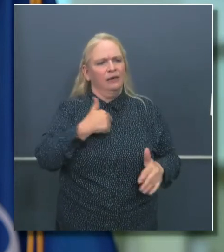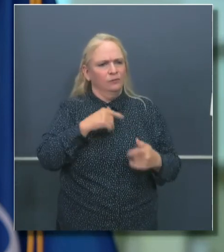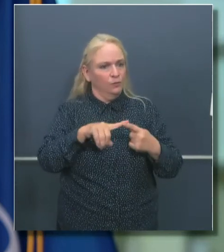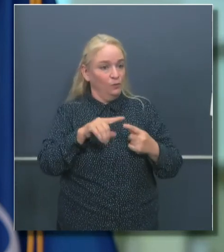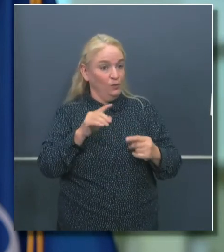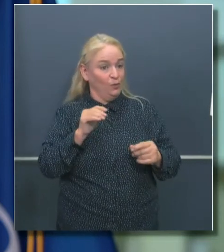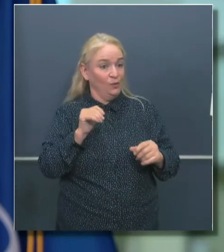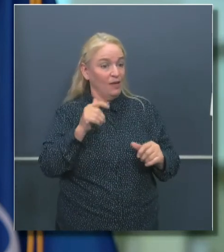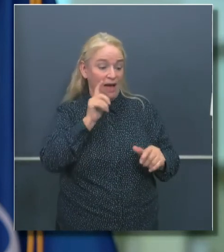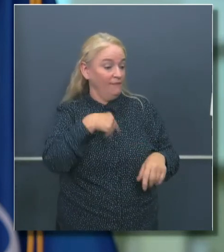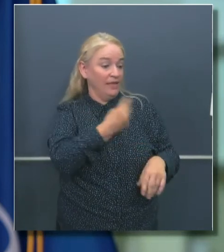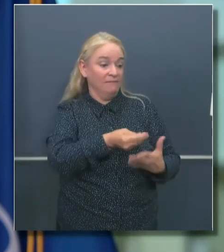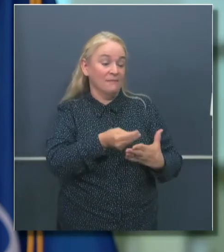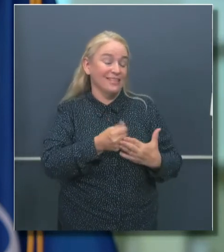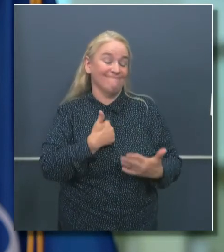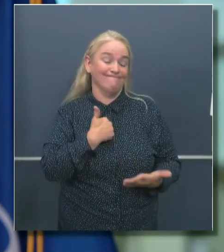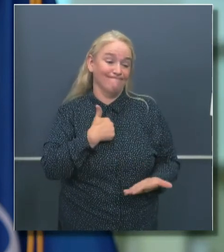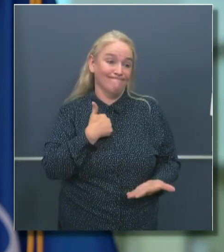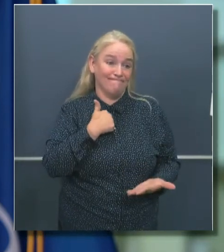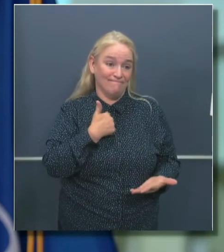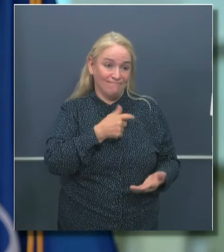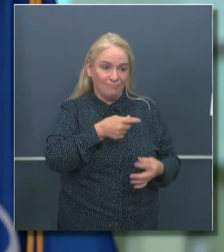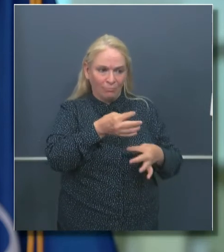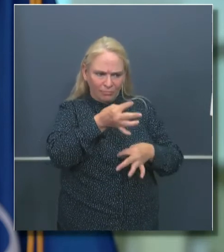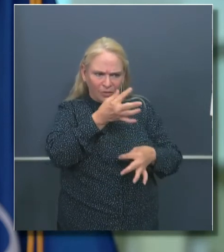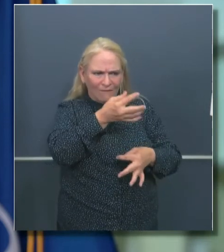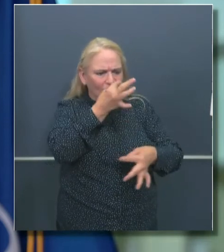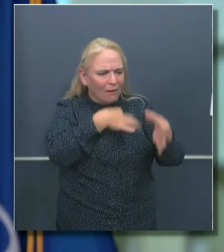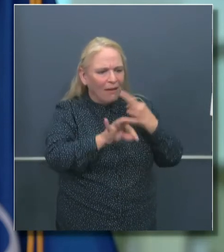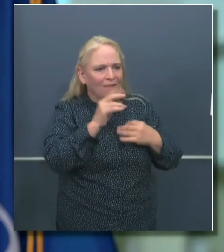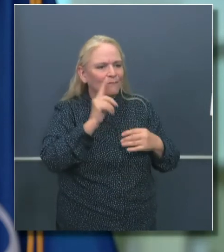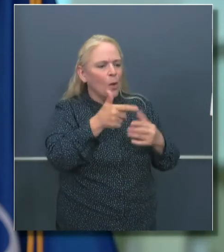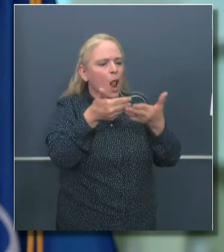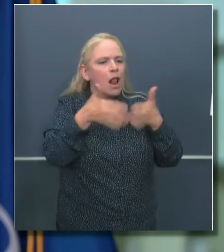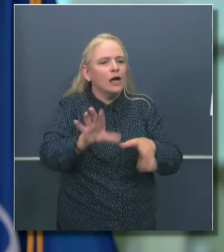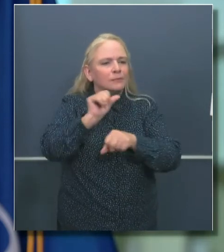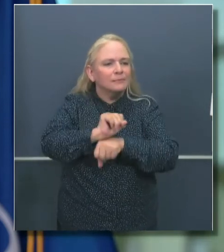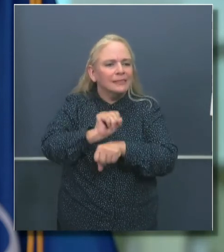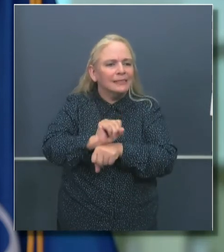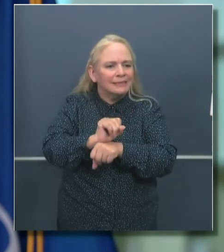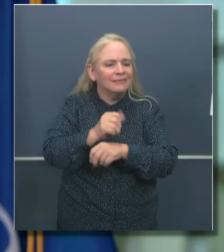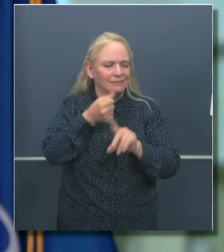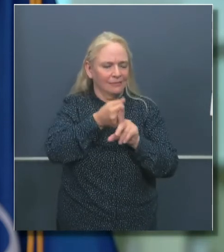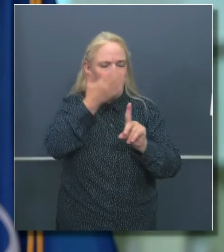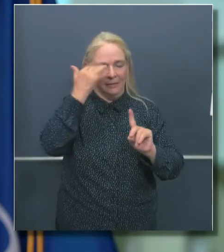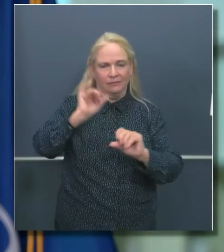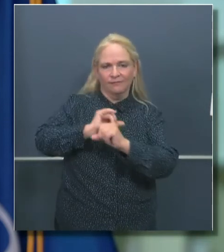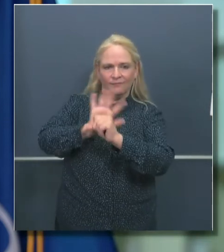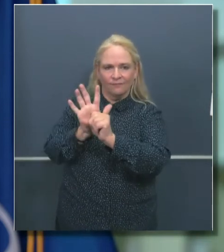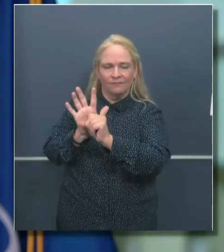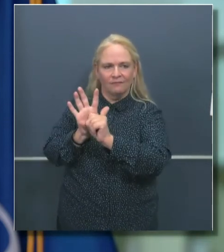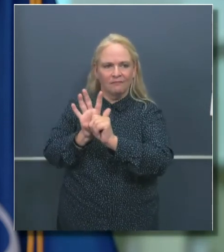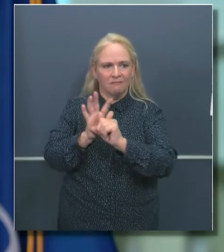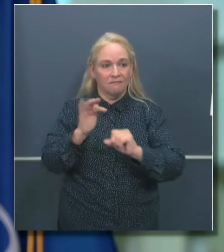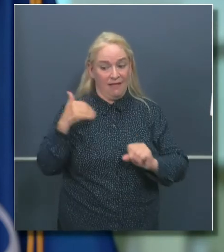expectation of performance under the health ordinances that substantively goes to your question